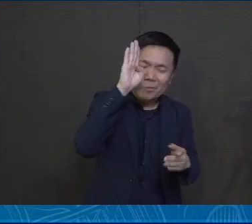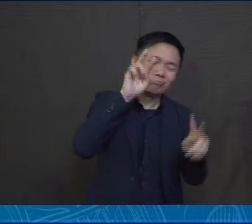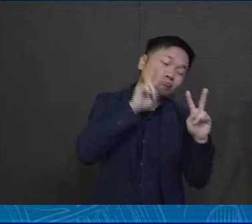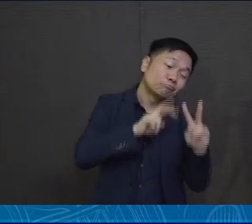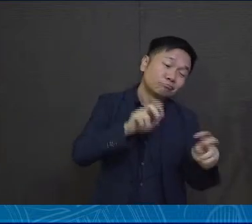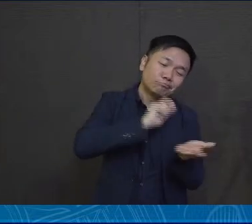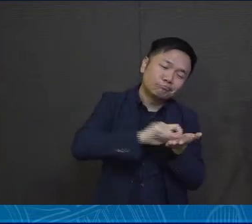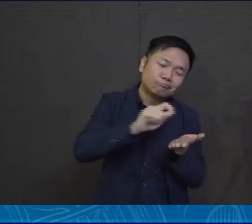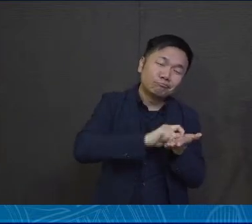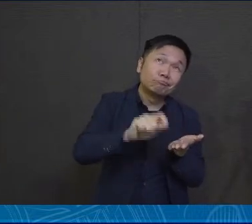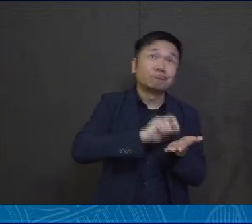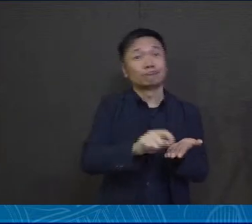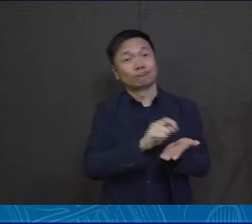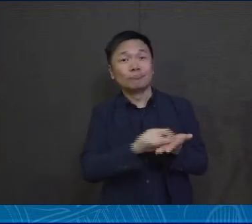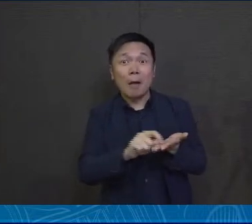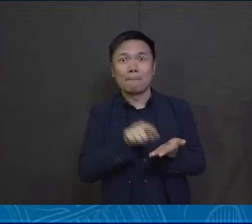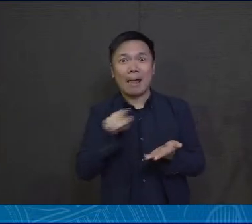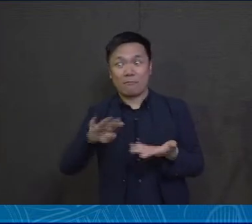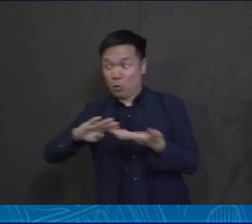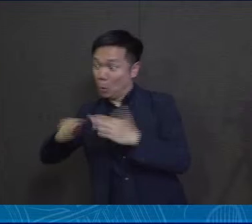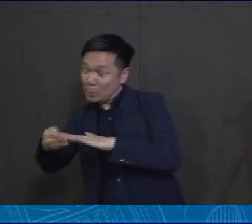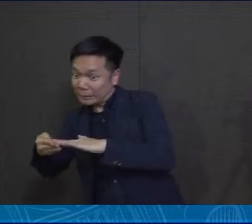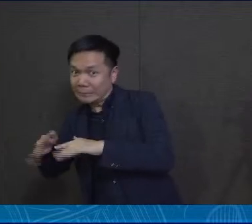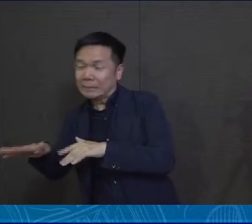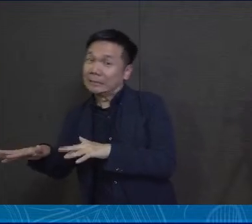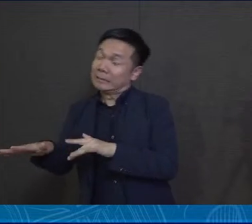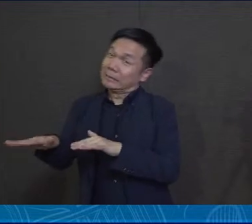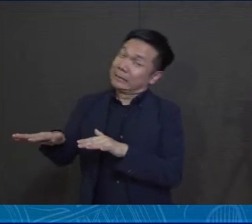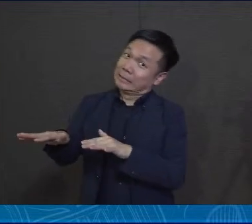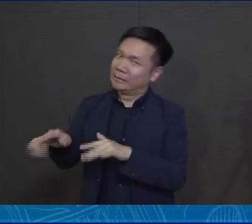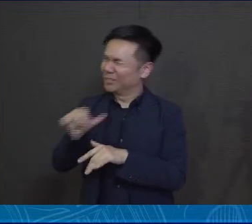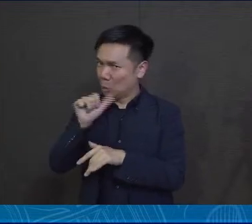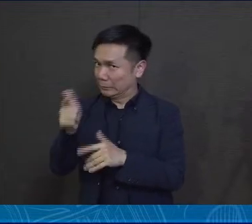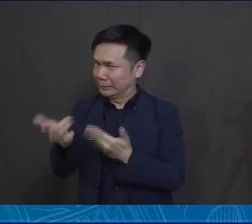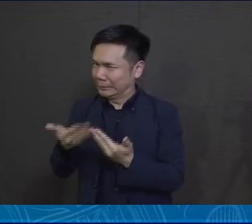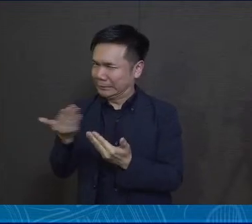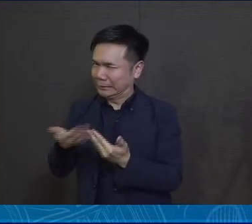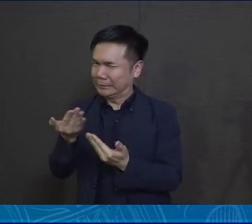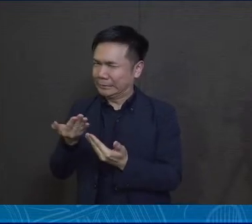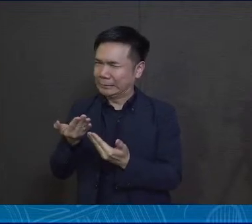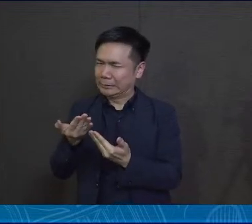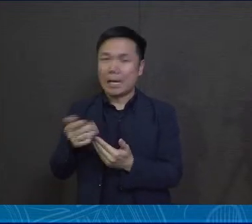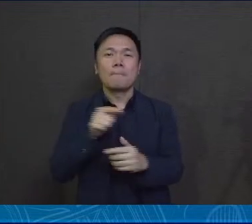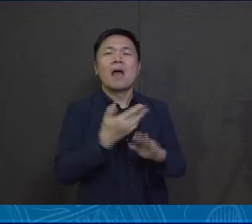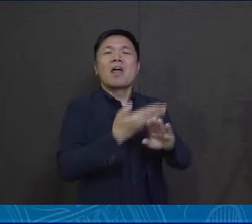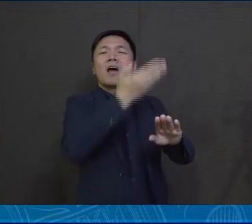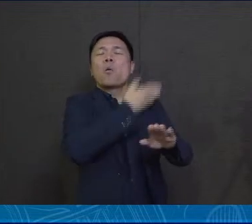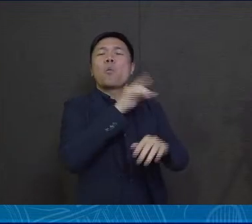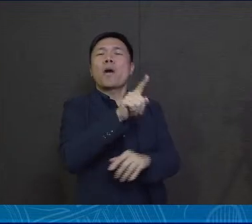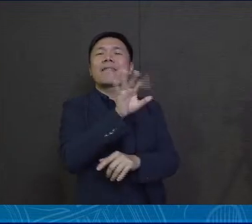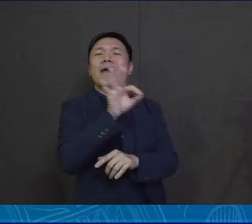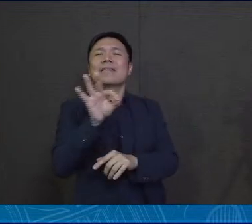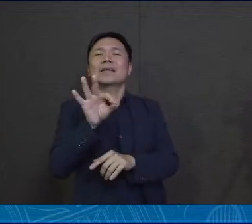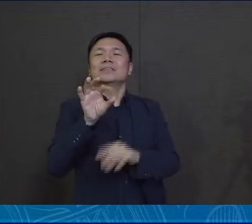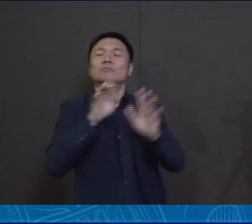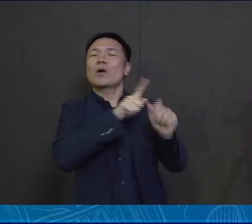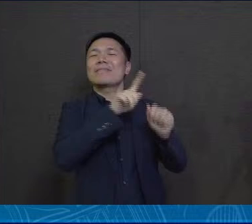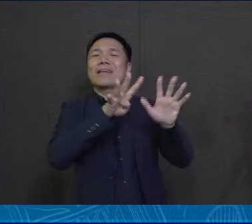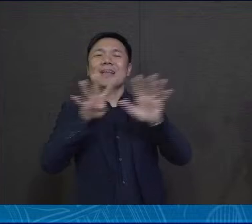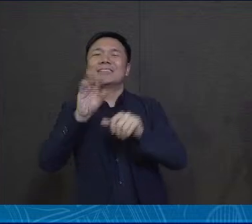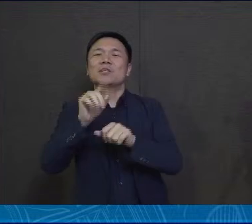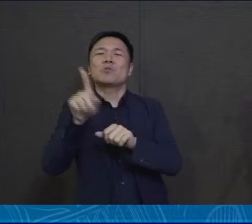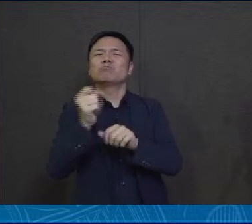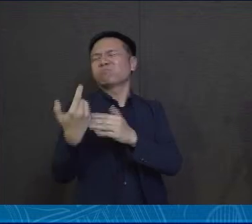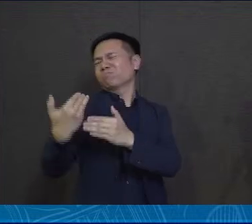something academically than to actually put it into practice. I'm very glad that the work that we started in the 1990s looking at vulnerabilities in